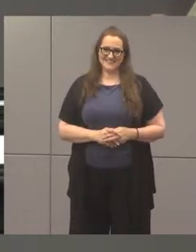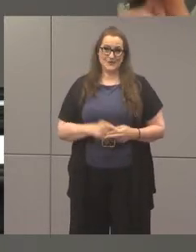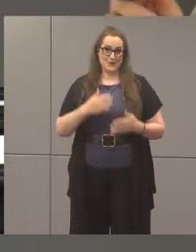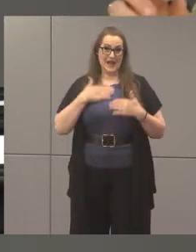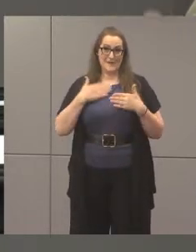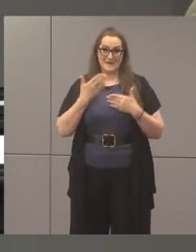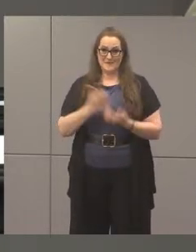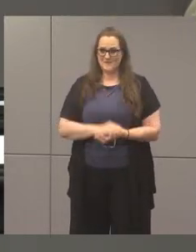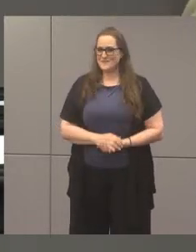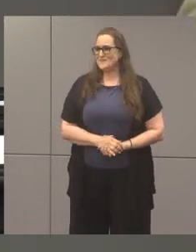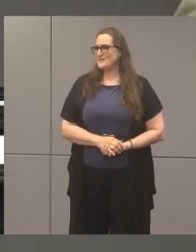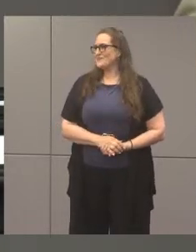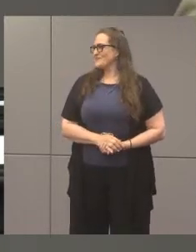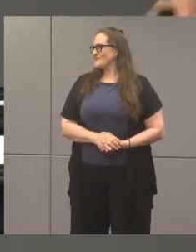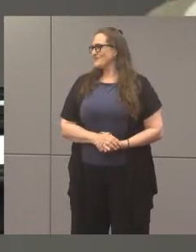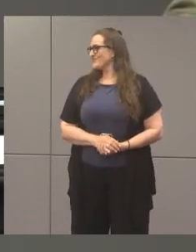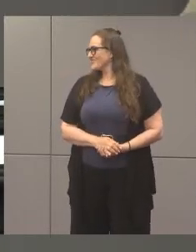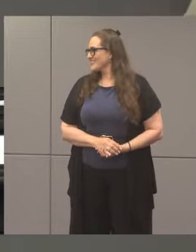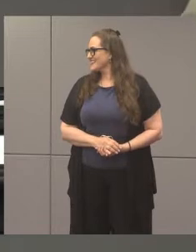happy.